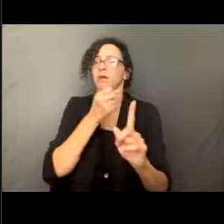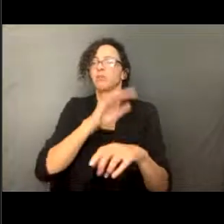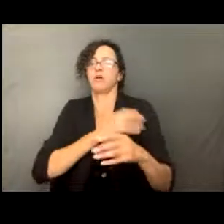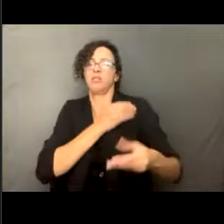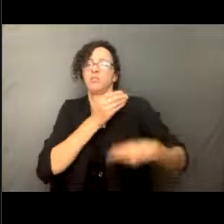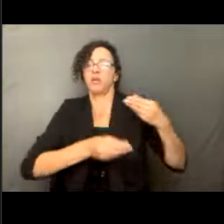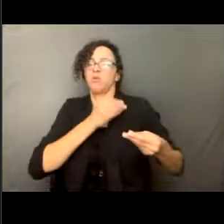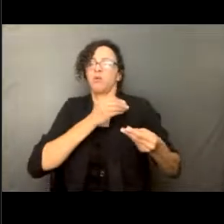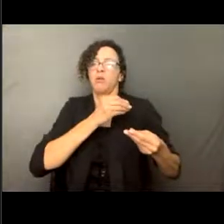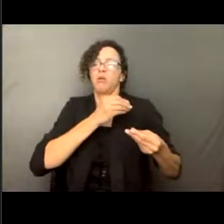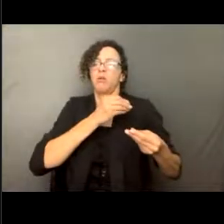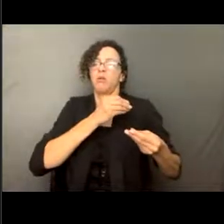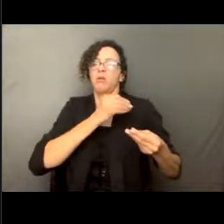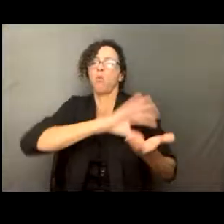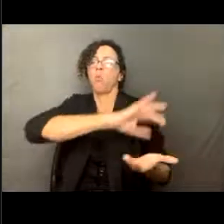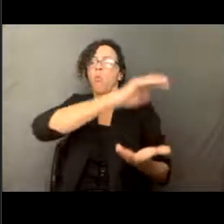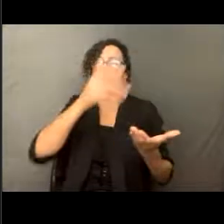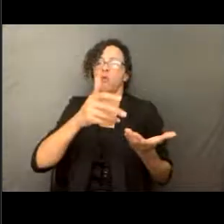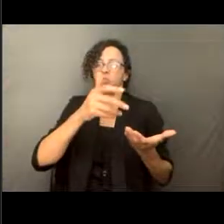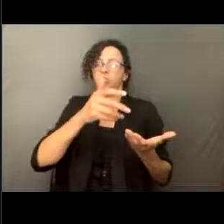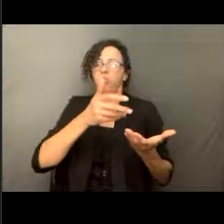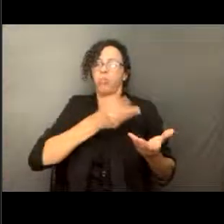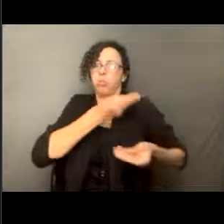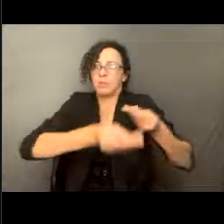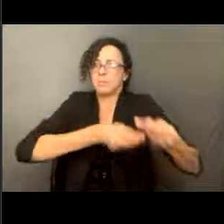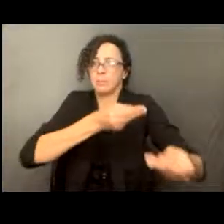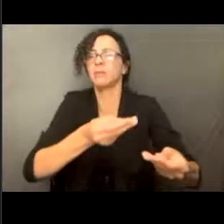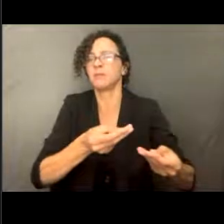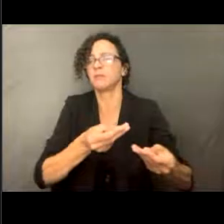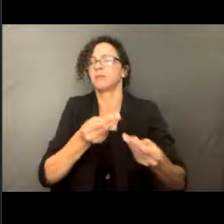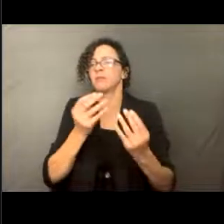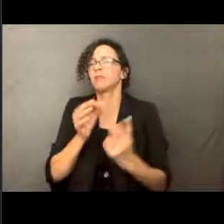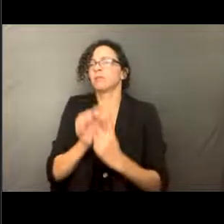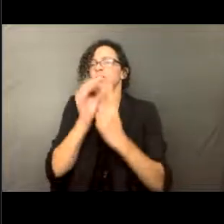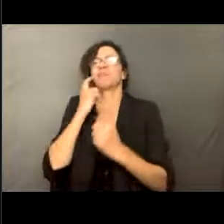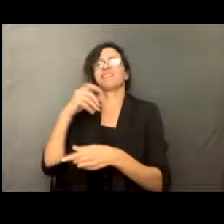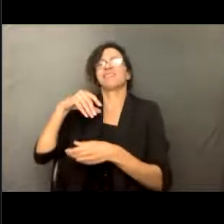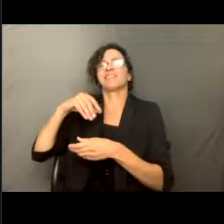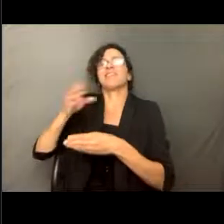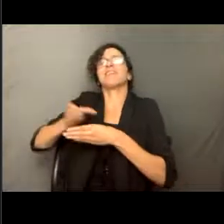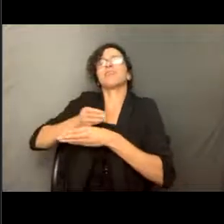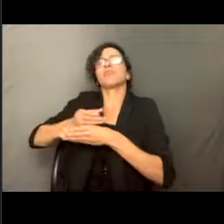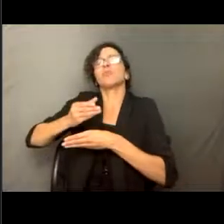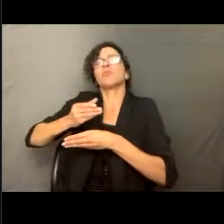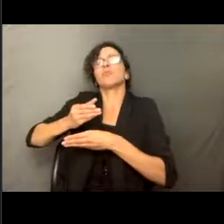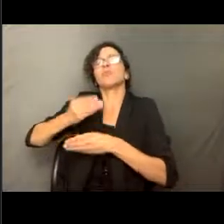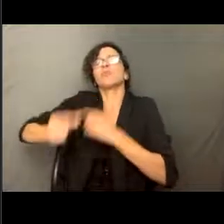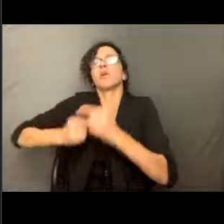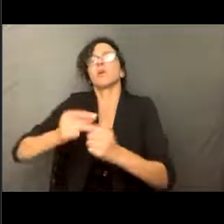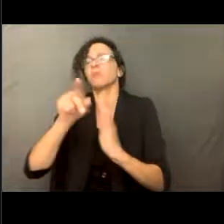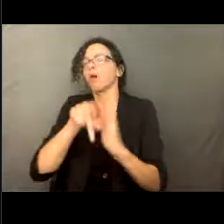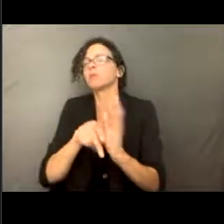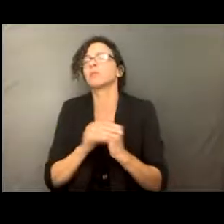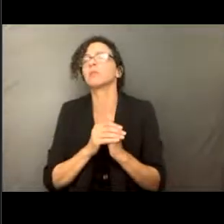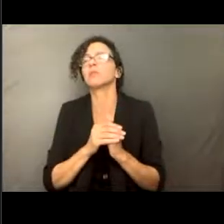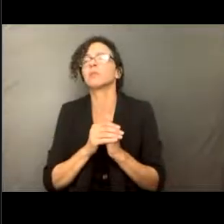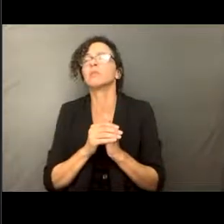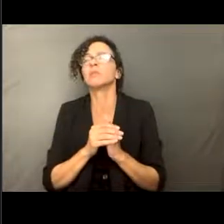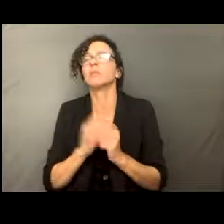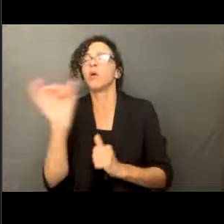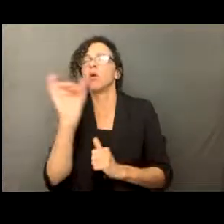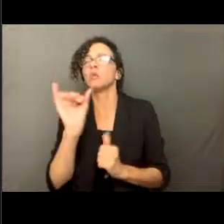urban renewal policies. I will say, before I go through the rest of the indicators, that for illustrative